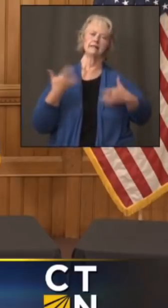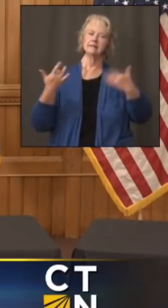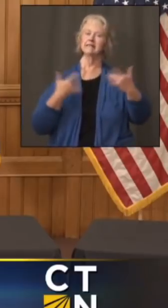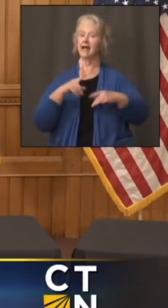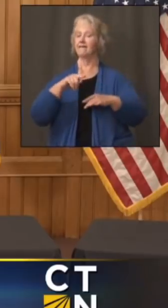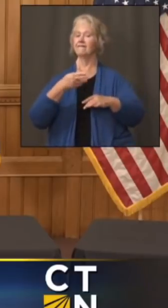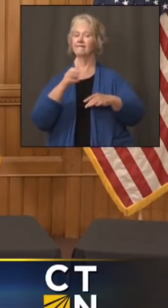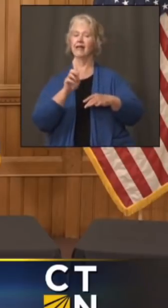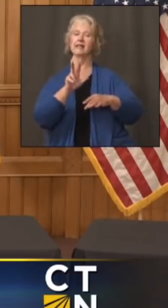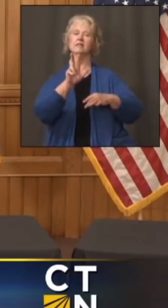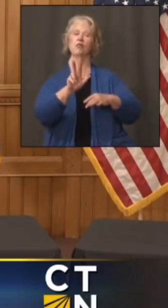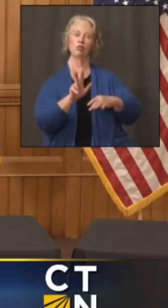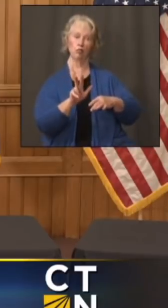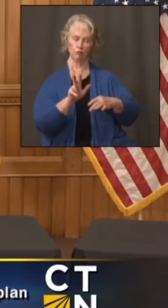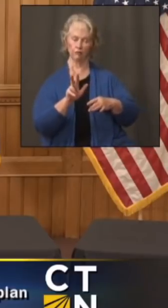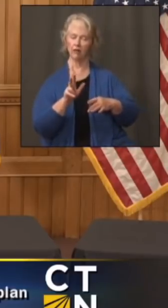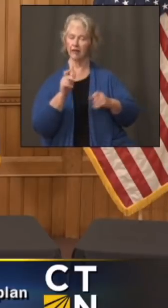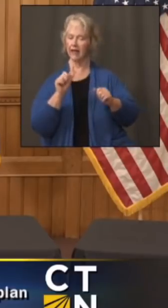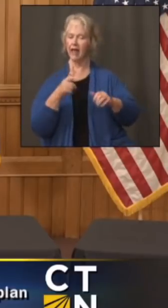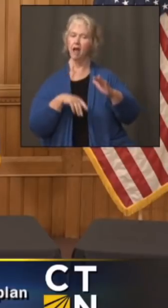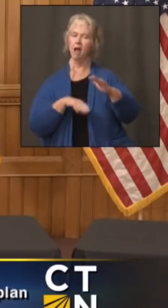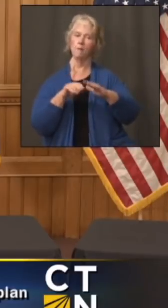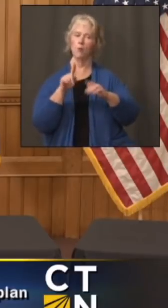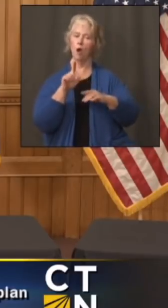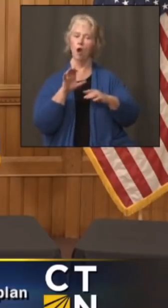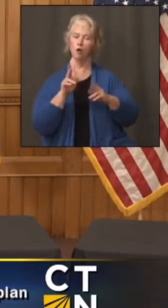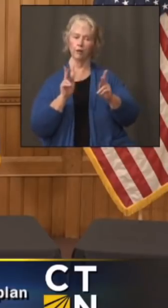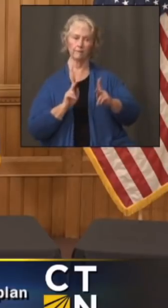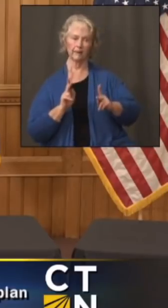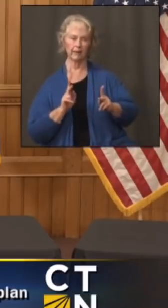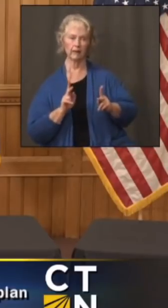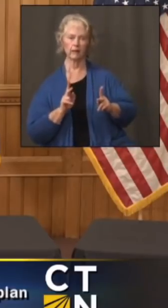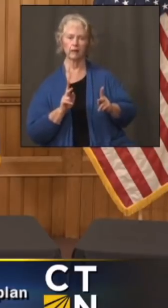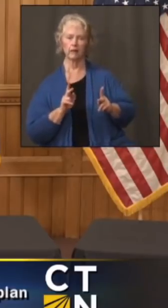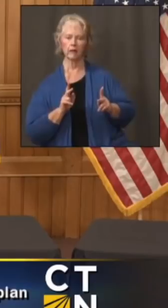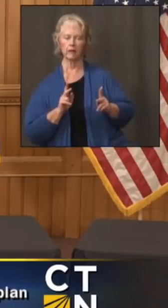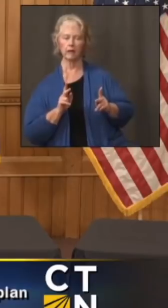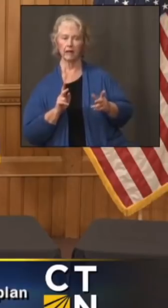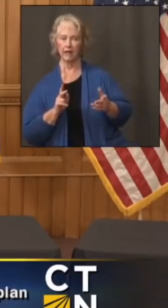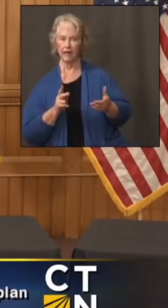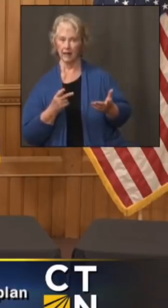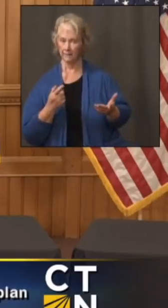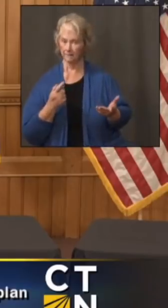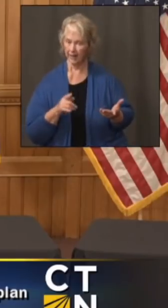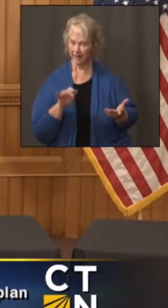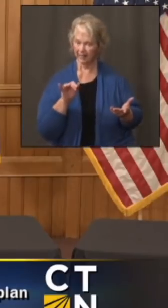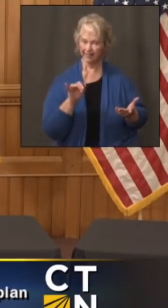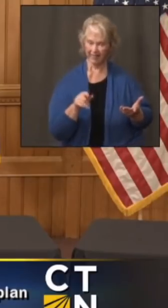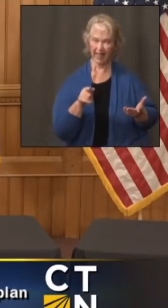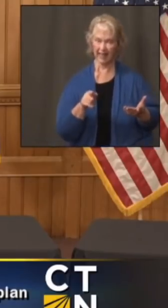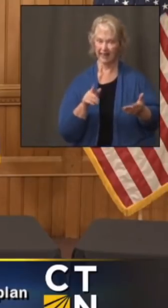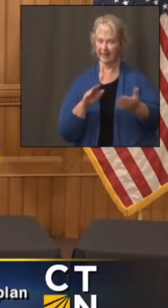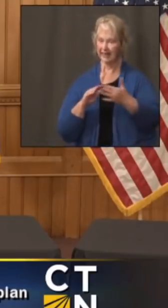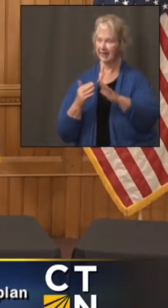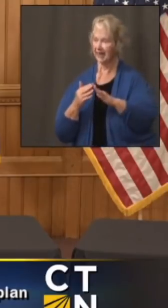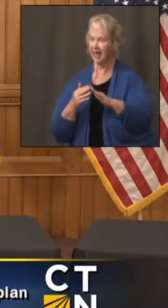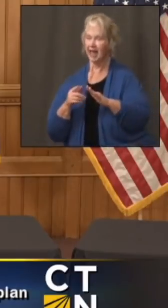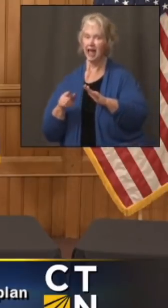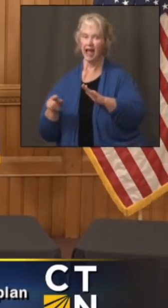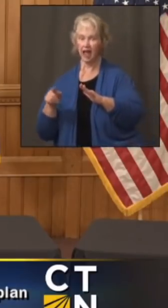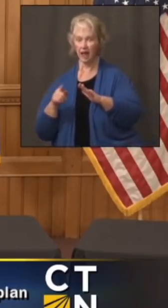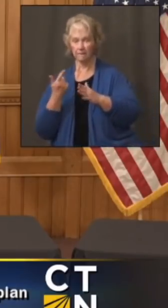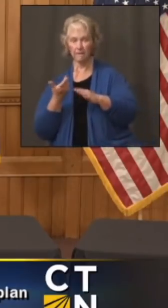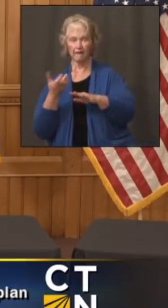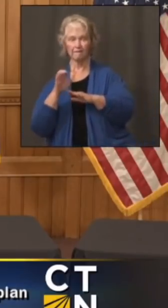3 opening where they can have 100 people. But now, what if that venue is at a town where they're at the discretion to go back to